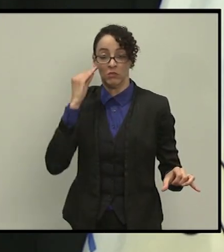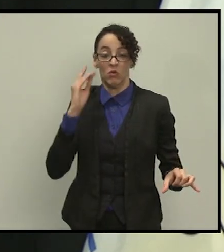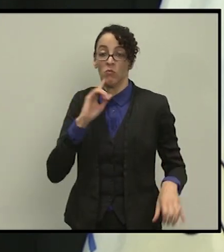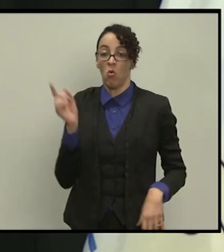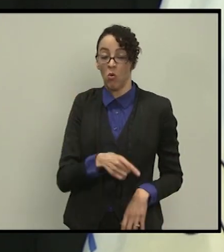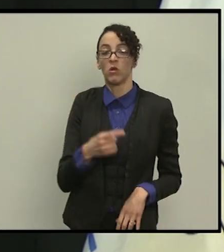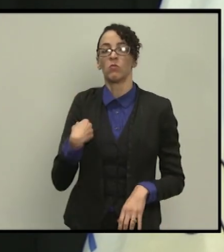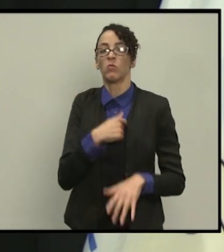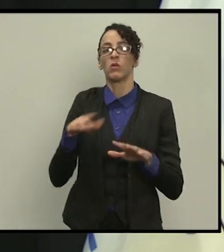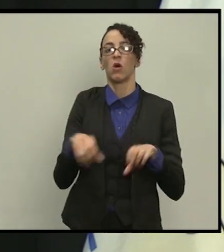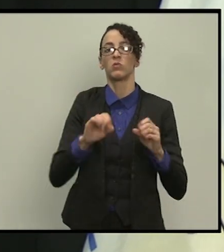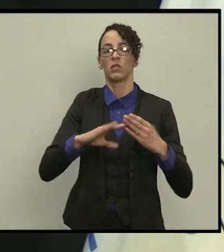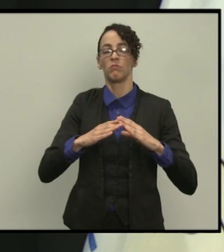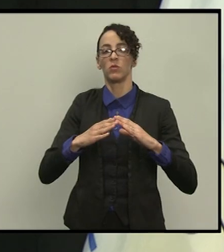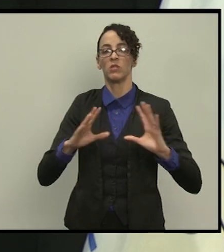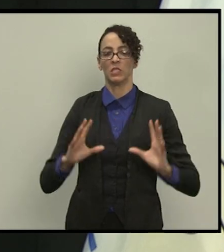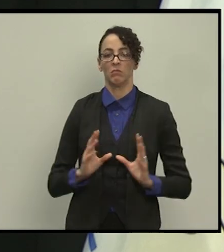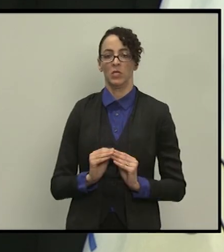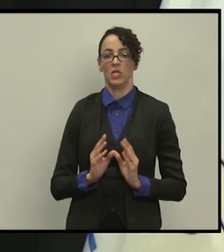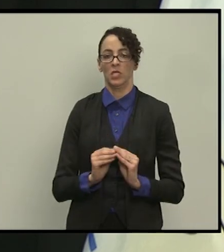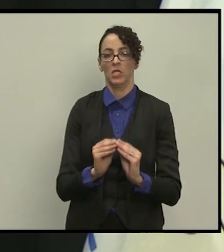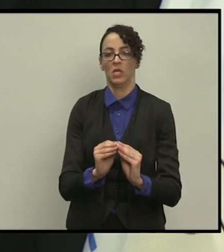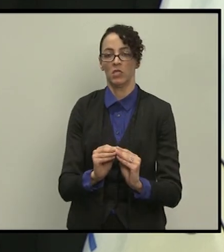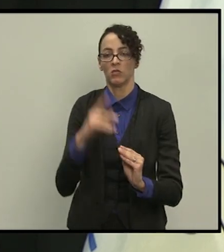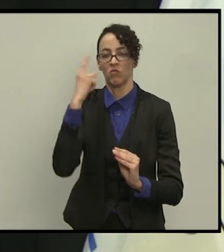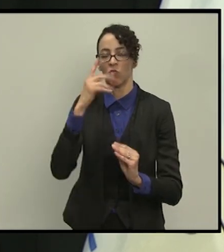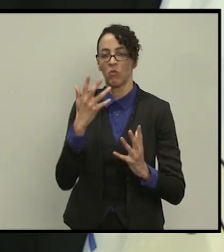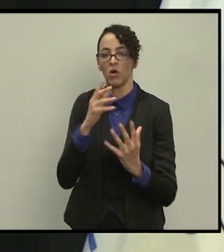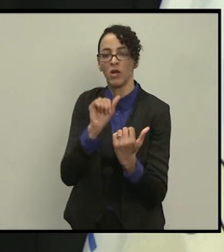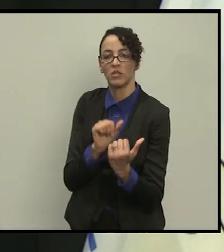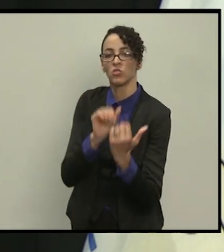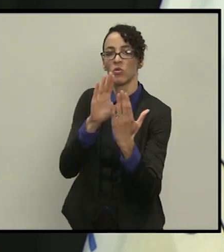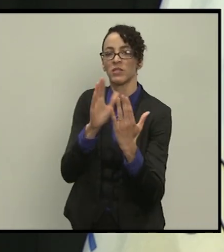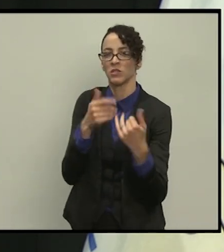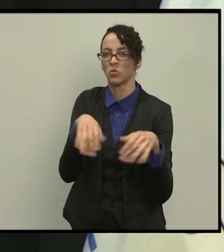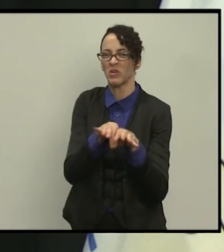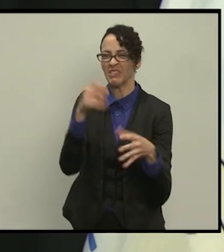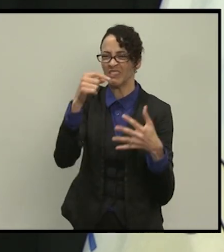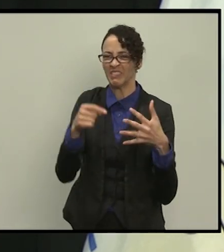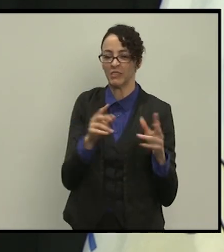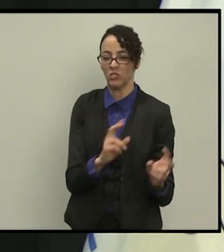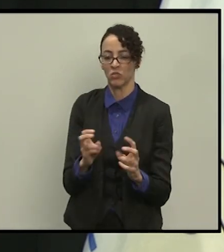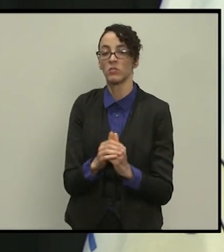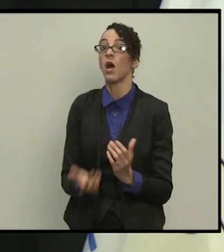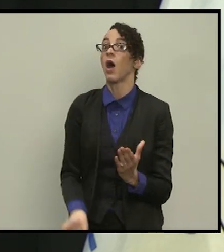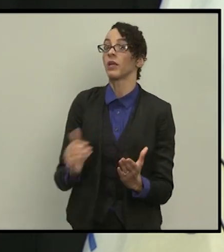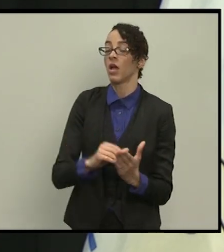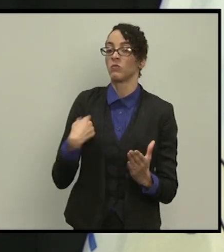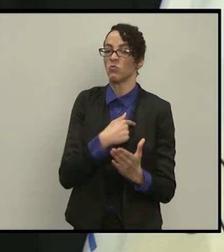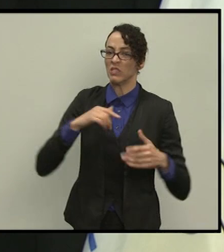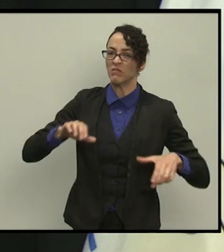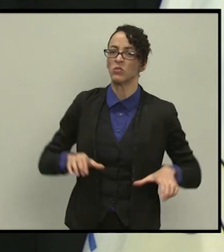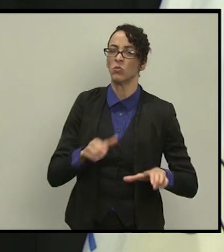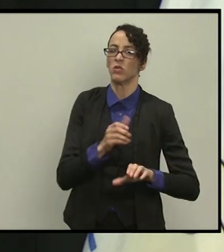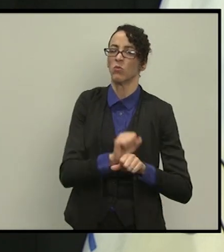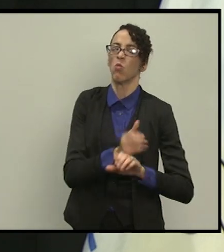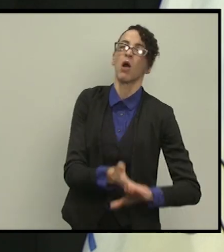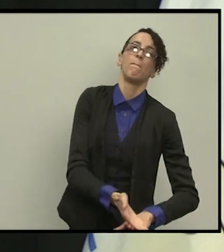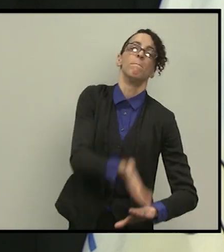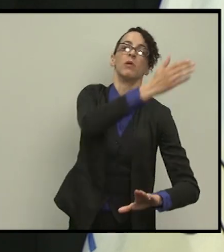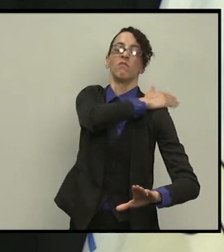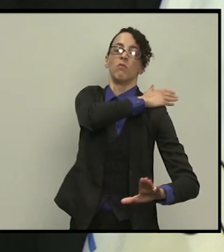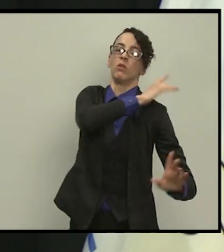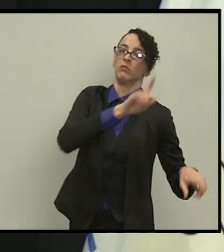stakeholders and address these critical issues. Again, people were already doing this work. They were preparing ahead of time to address